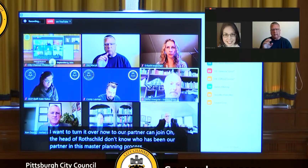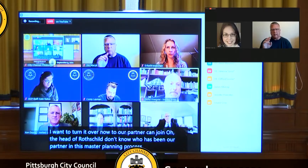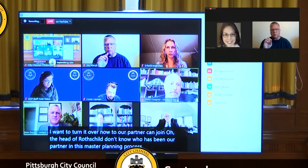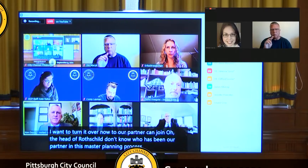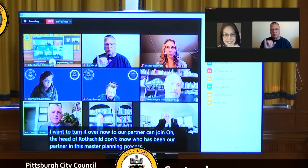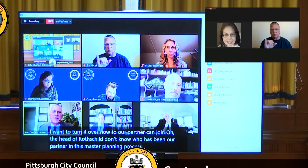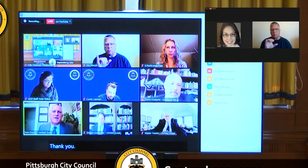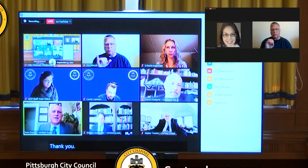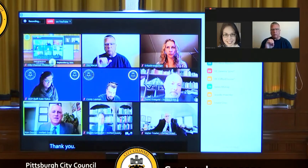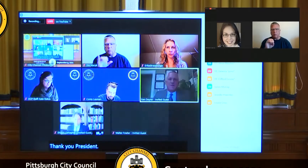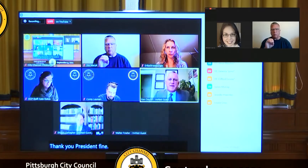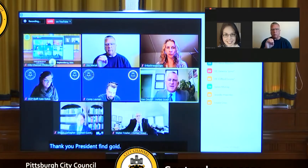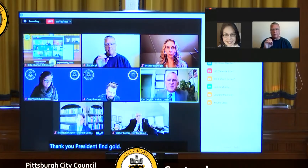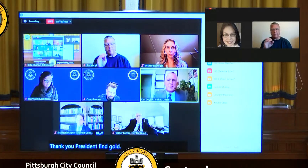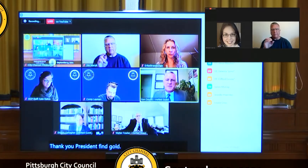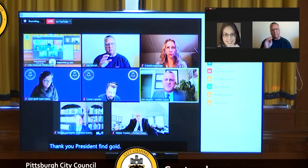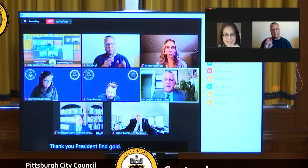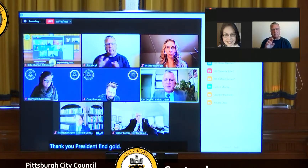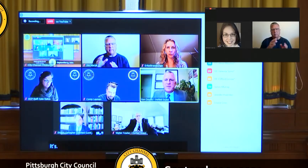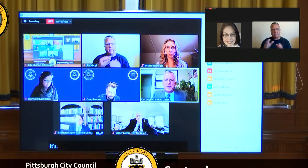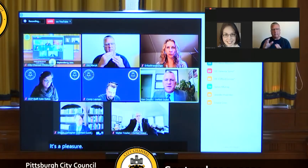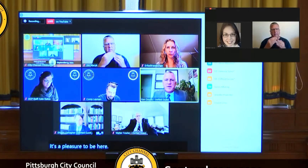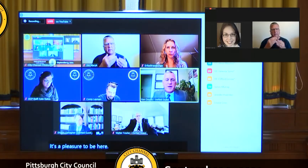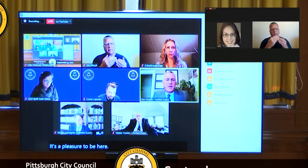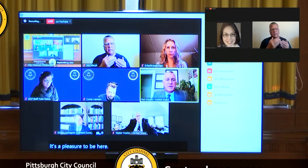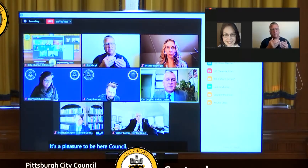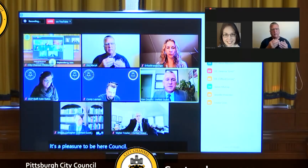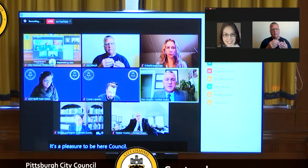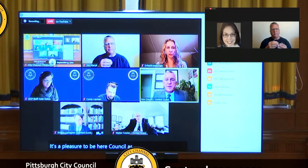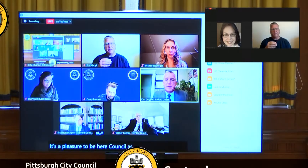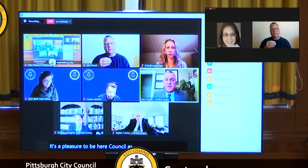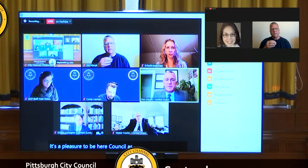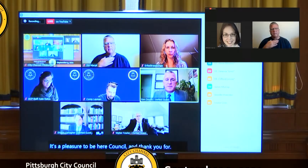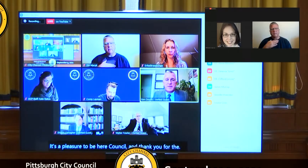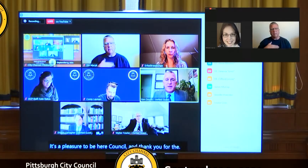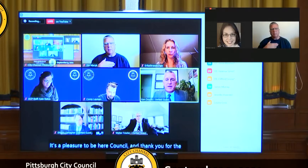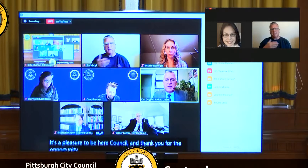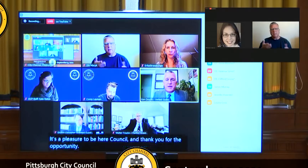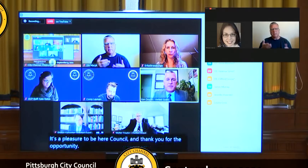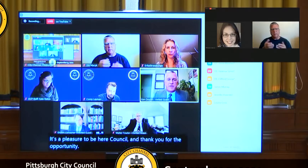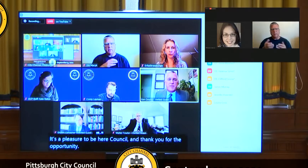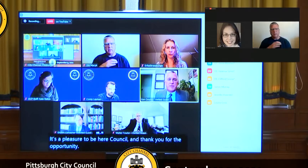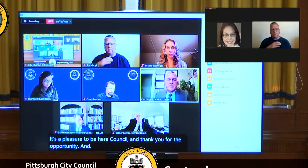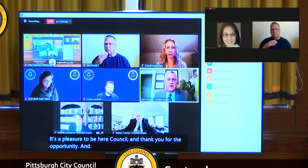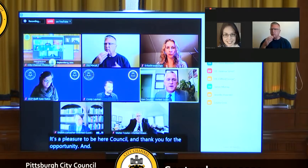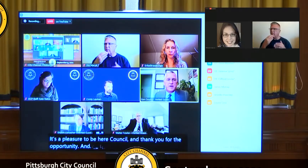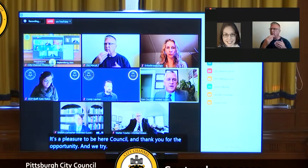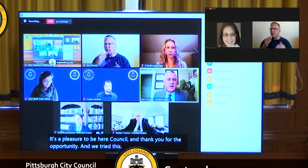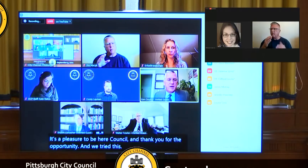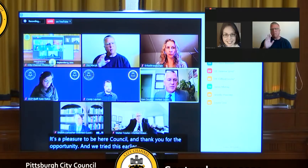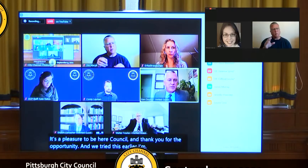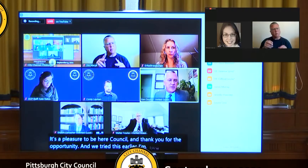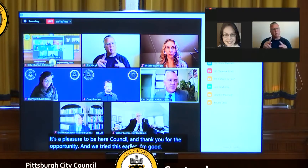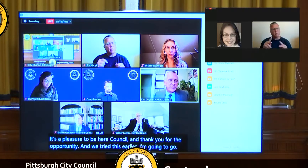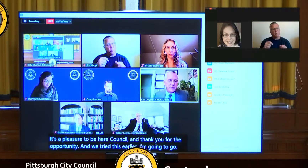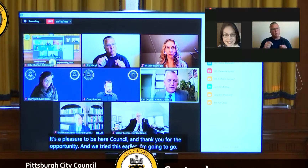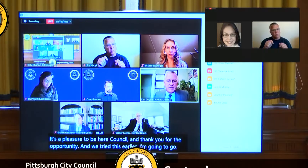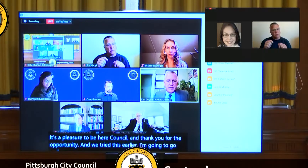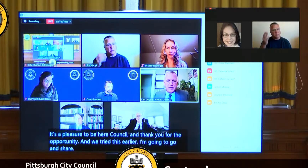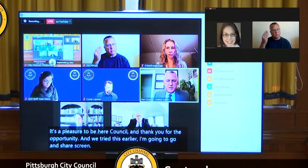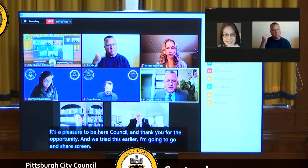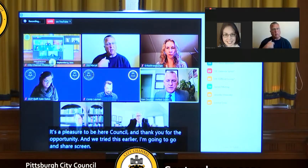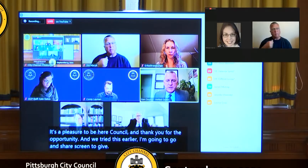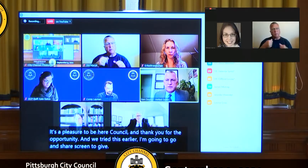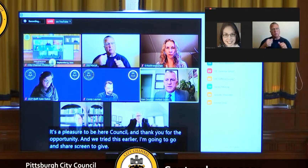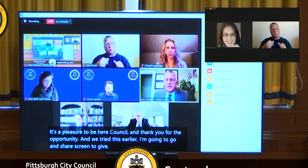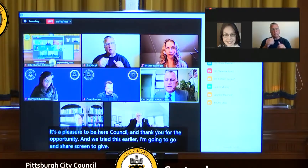Thank you, President Feingold. It's a pleasure to be here, Council, and thank you for the opportunity. We tried this earlier. I'm going to go and share screen to give a